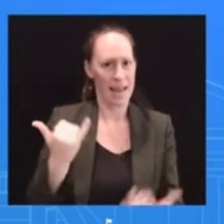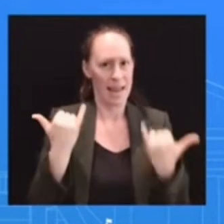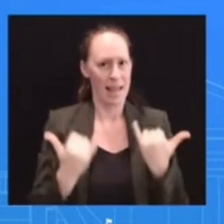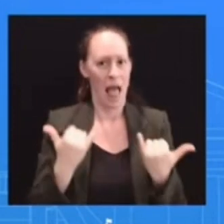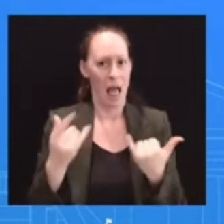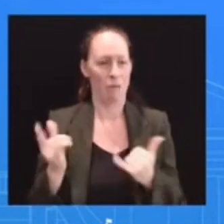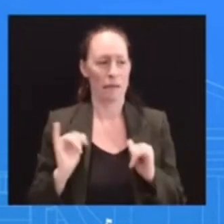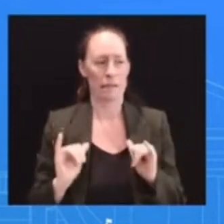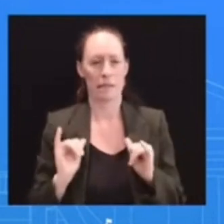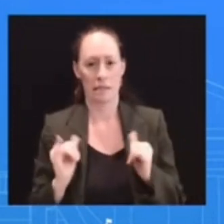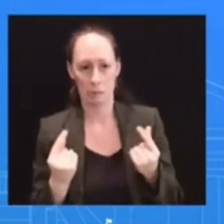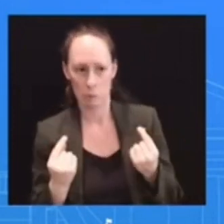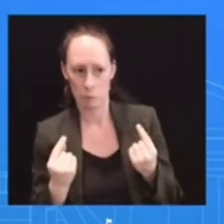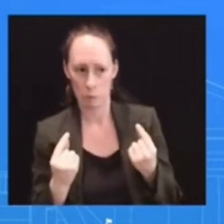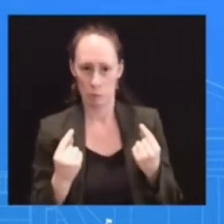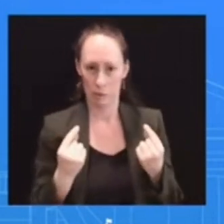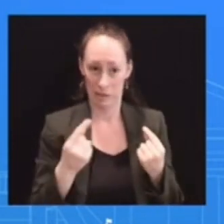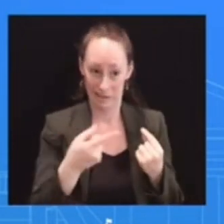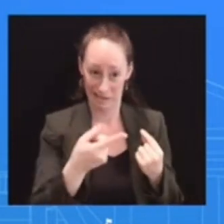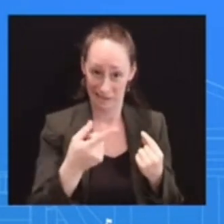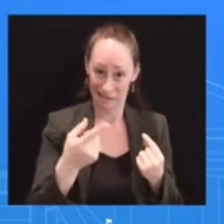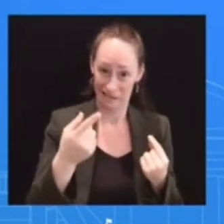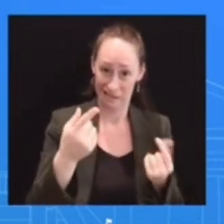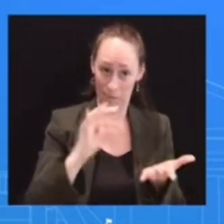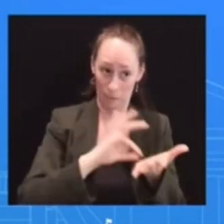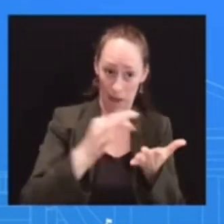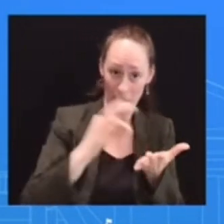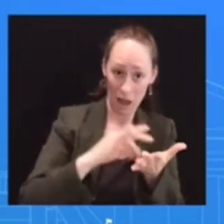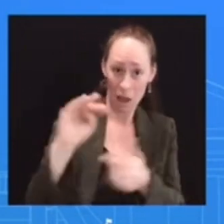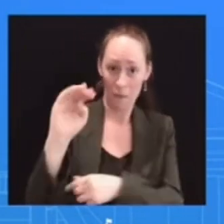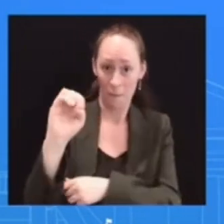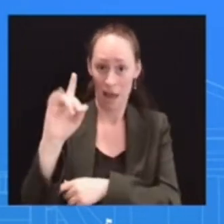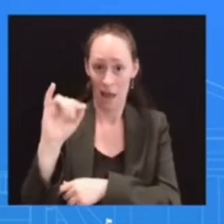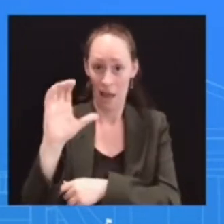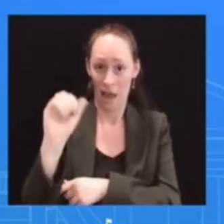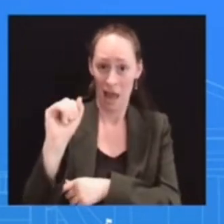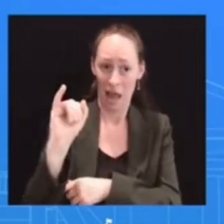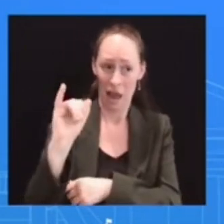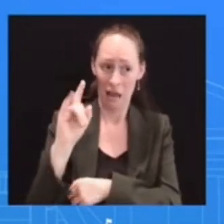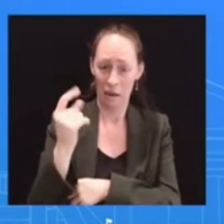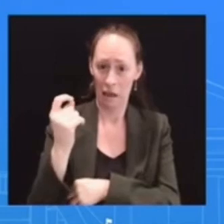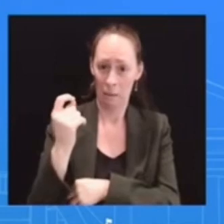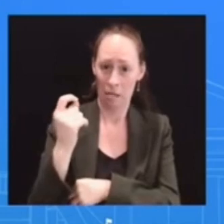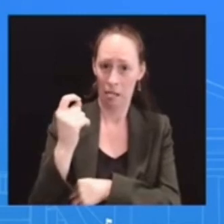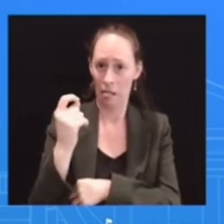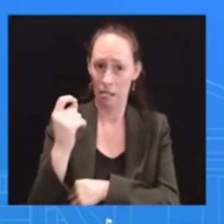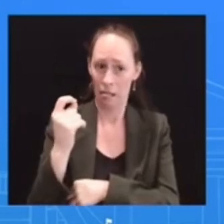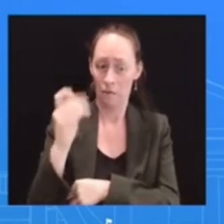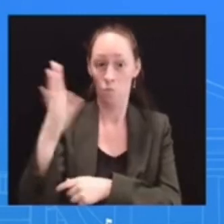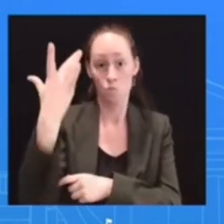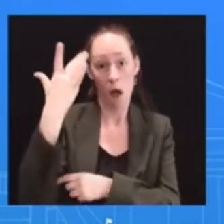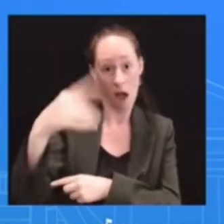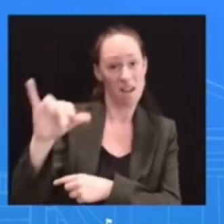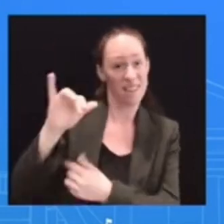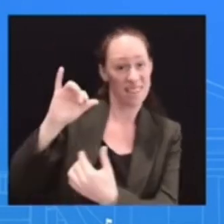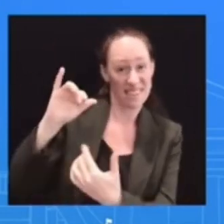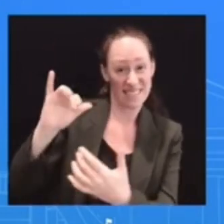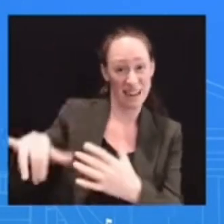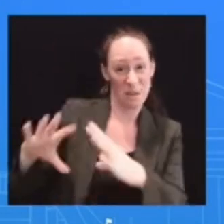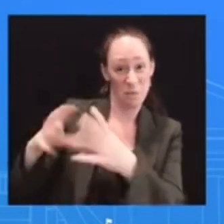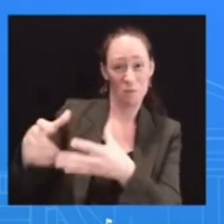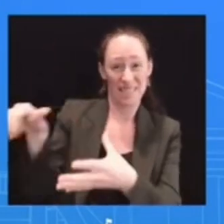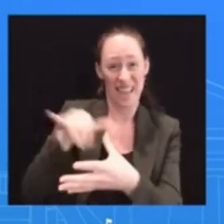again, proposed cutting those very benefits. But this is the first time that we are aware of being attacked for trying